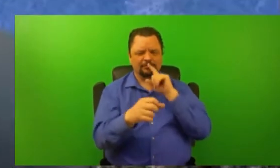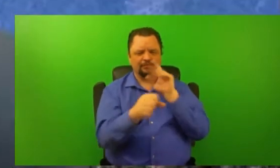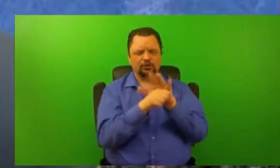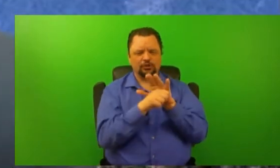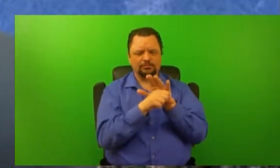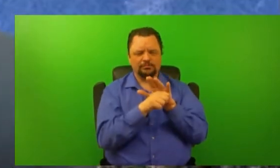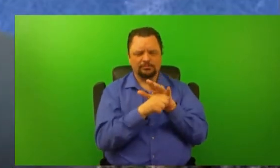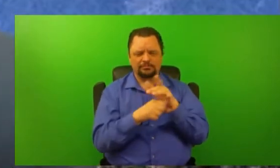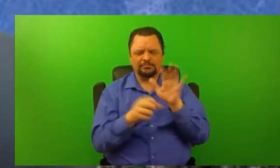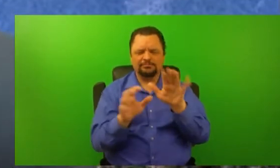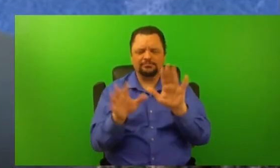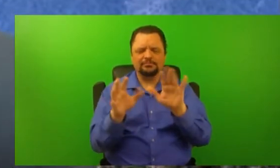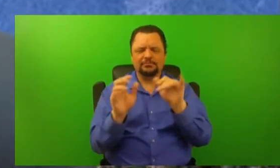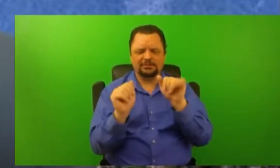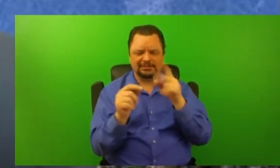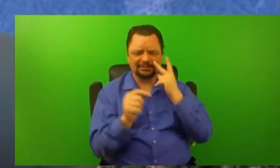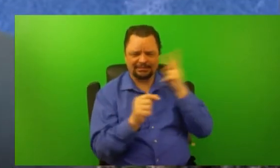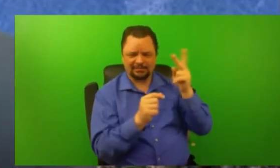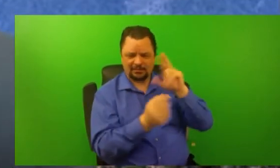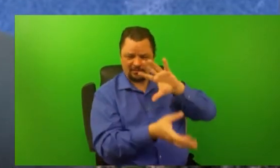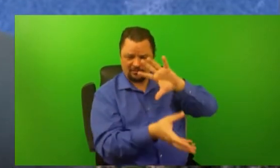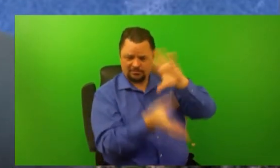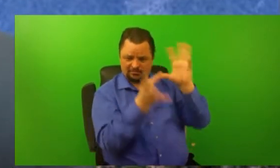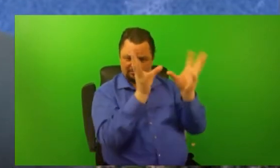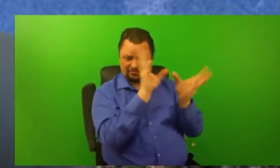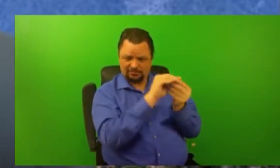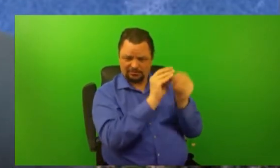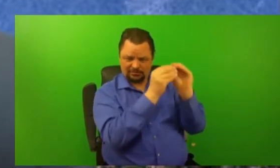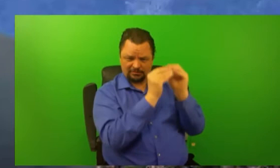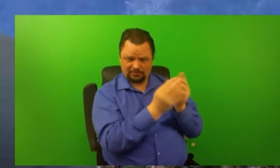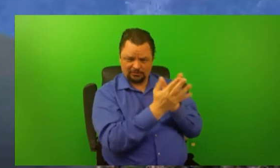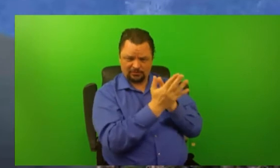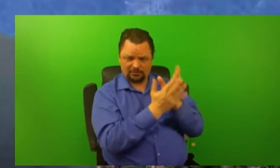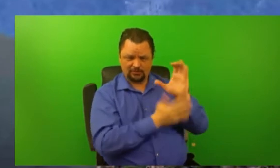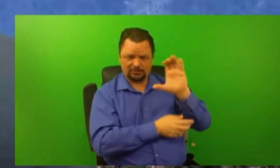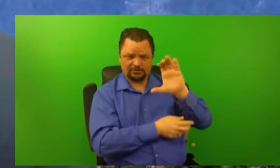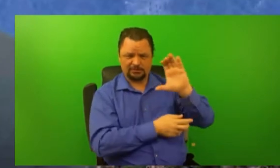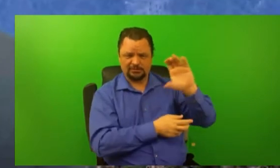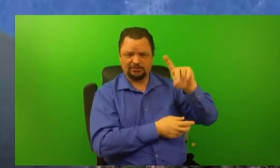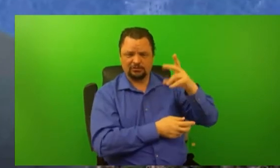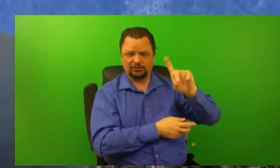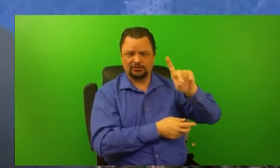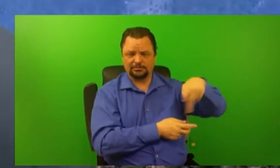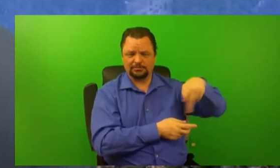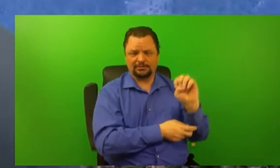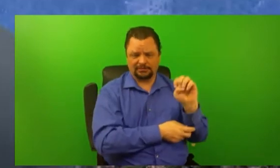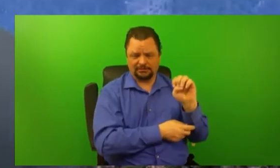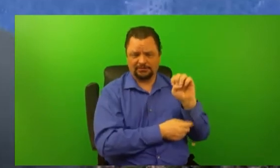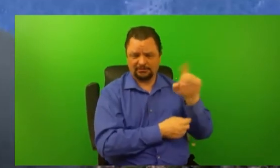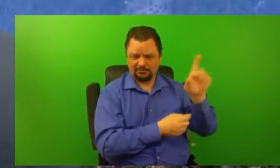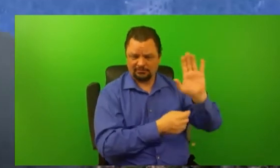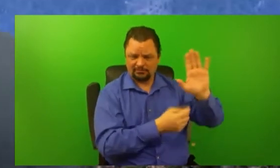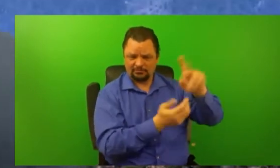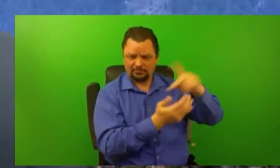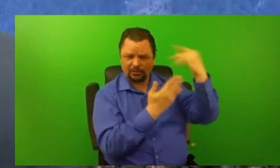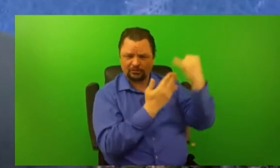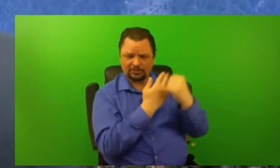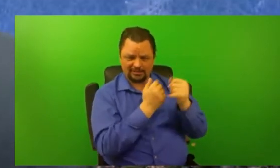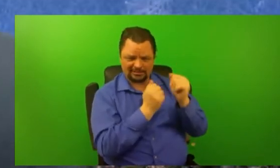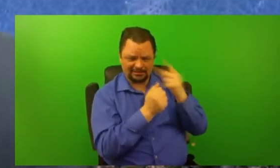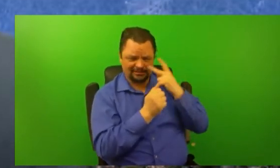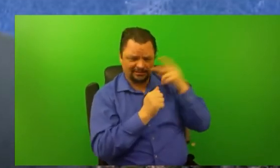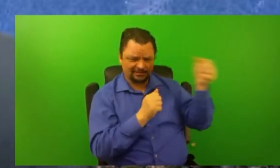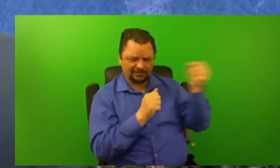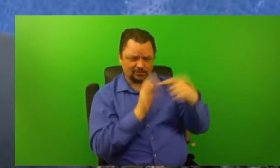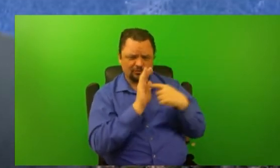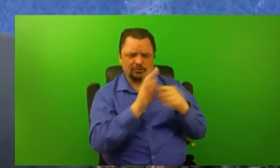CDPHE's COVID database. It's one of our future projects to bring that into, they show El Paso County, but we want to take a look at that and see how we